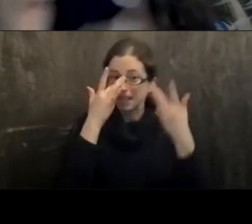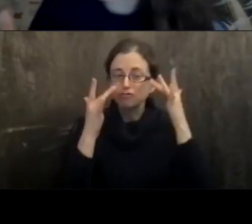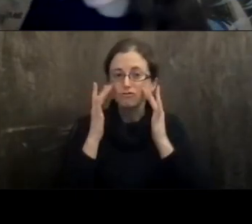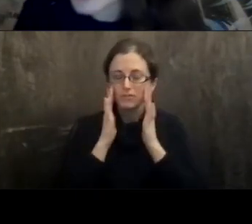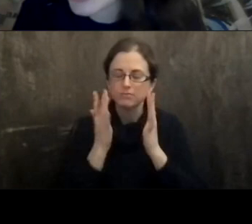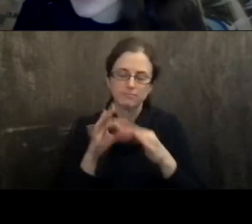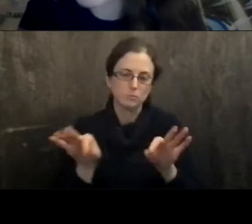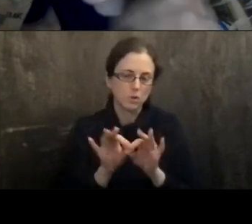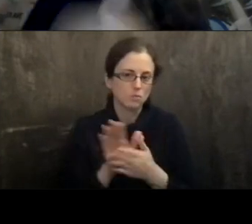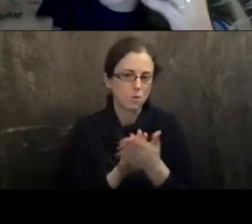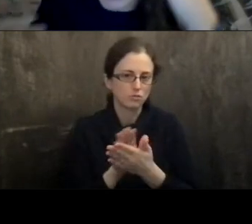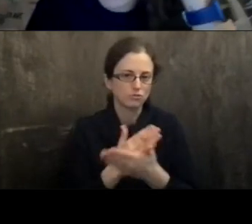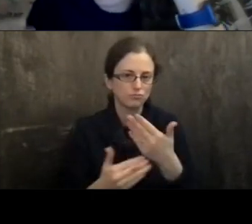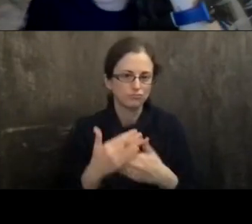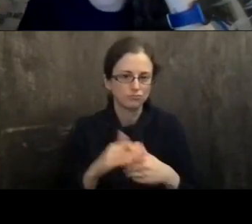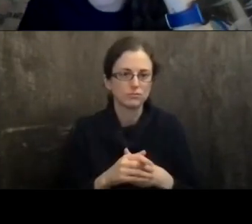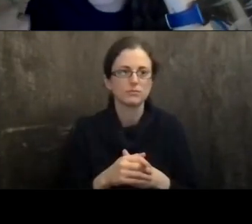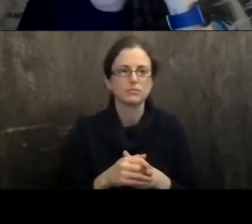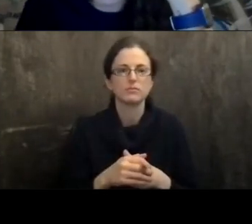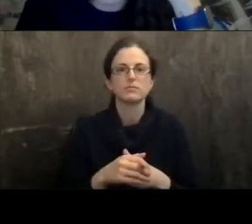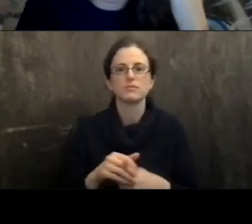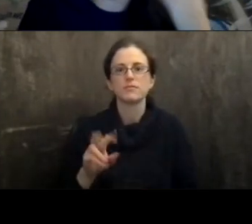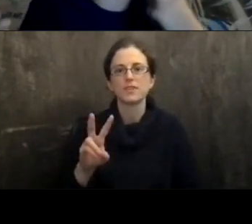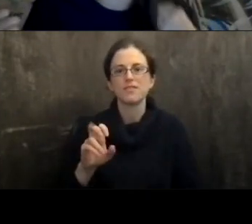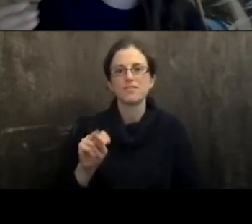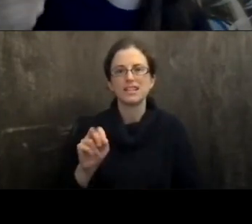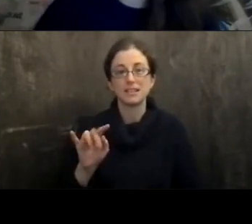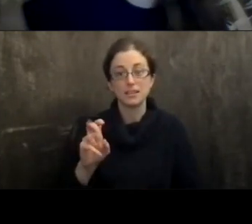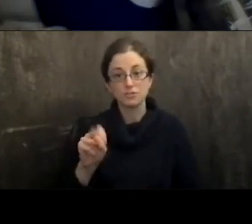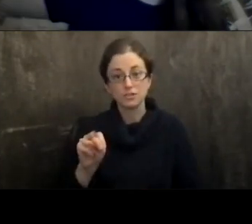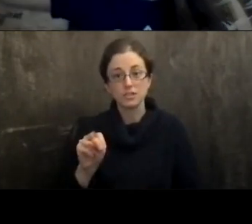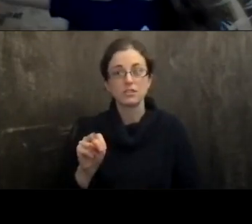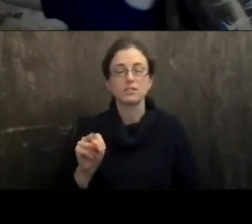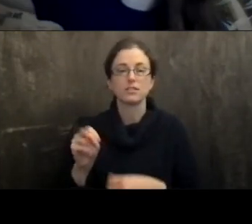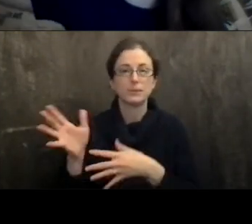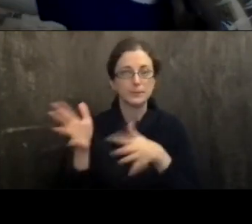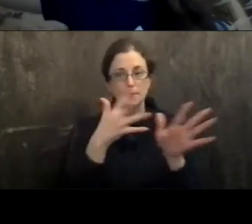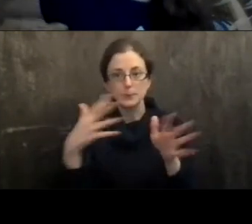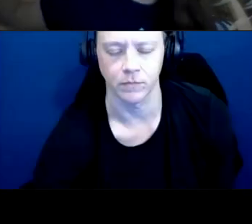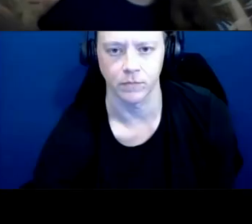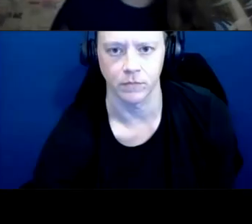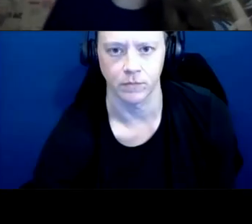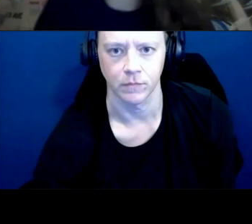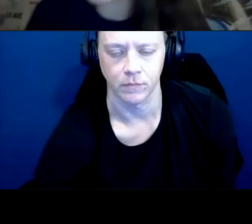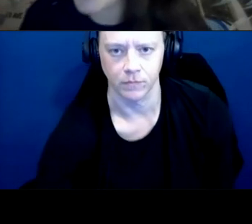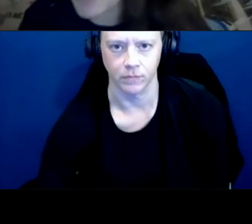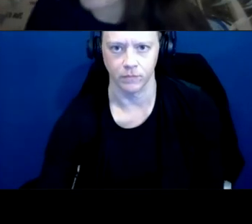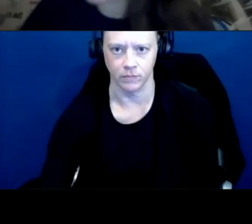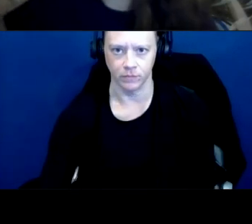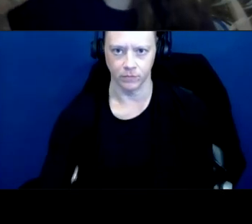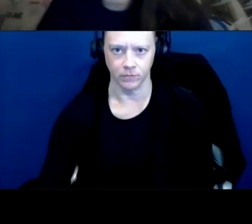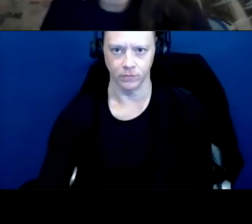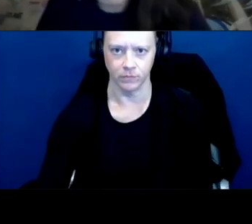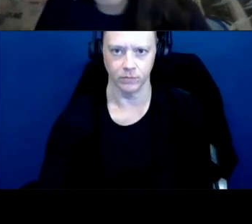Ventilation and filtration have to do with air exchange and cleaning. Ventilation is exchanging air. We can do that